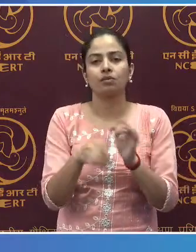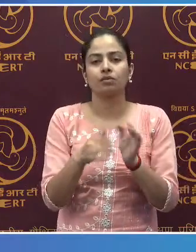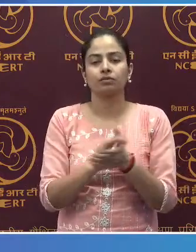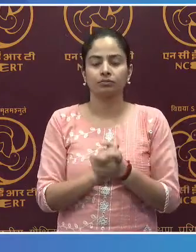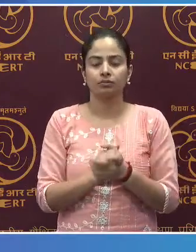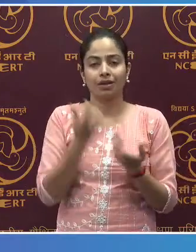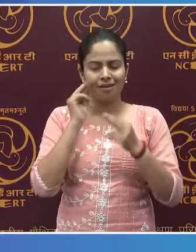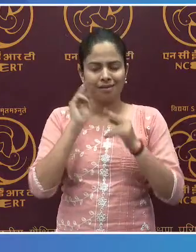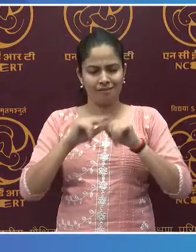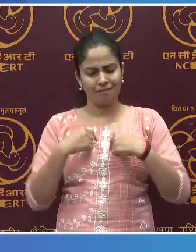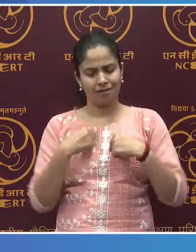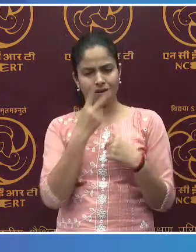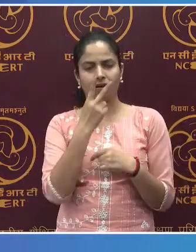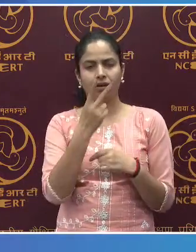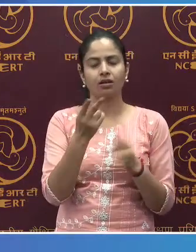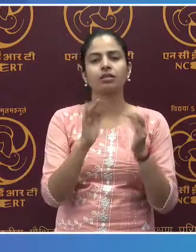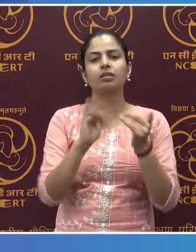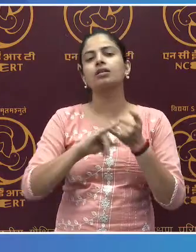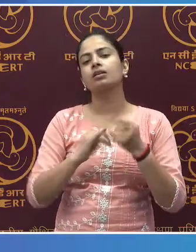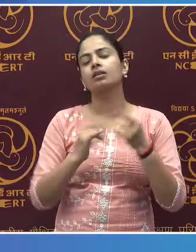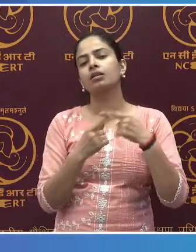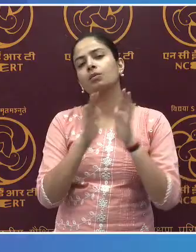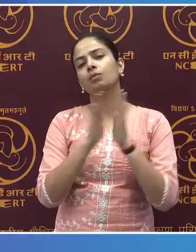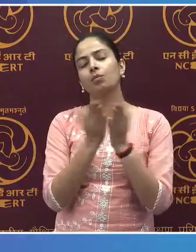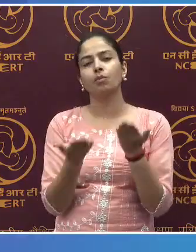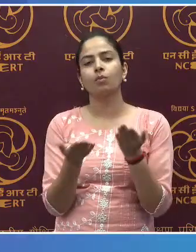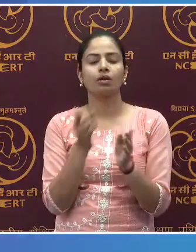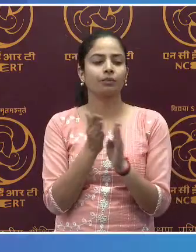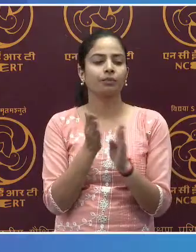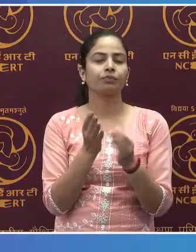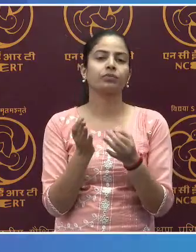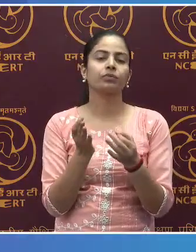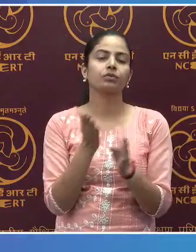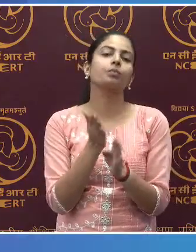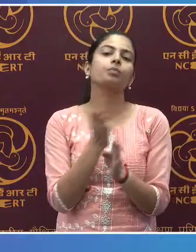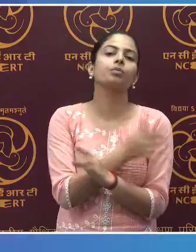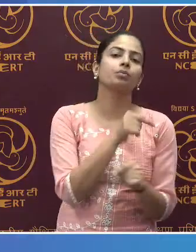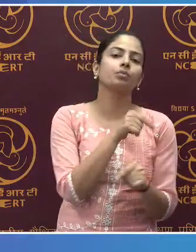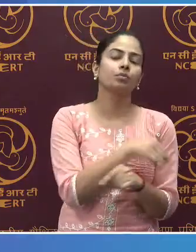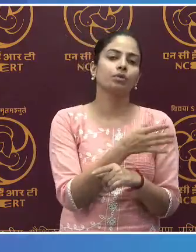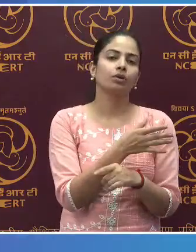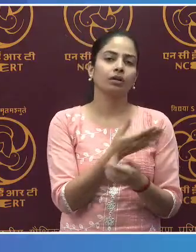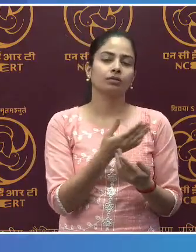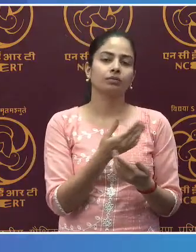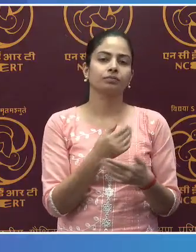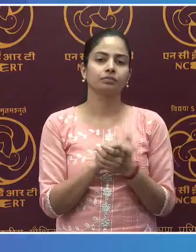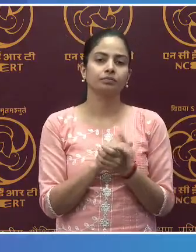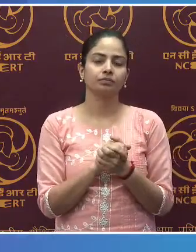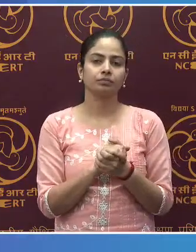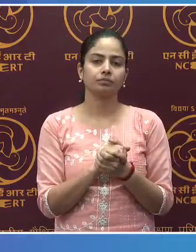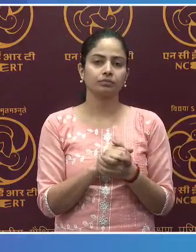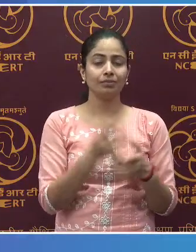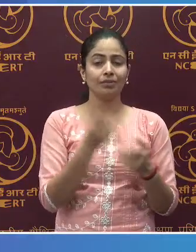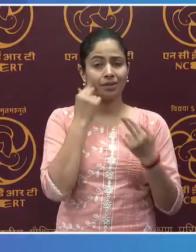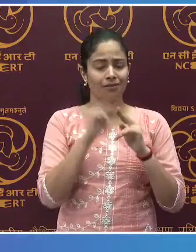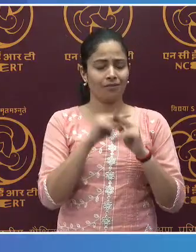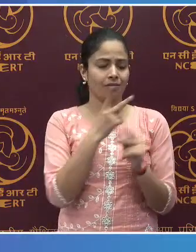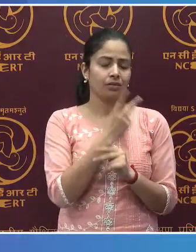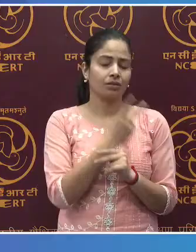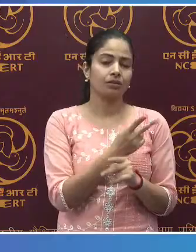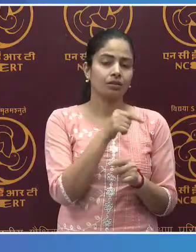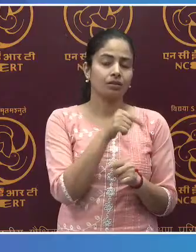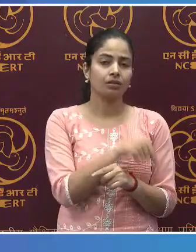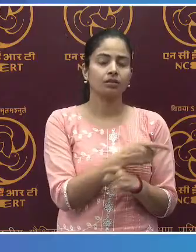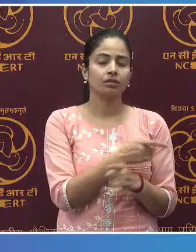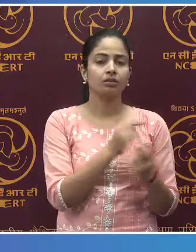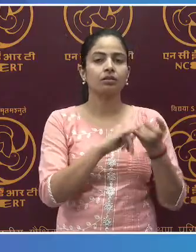the social science book earlier, then we can see that in the previous education policies, the education, the